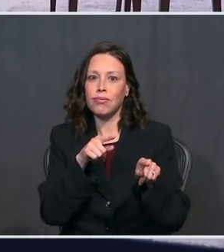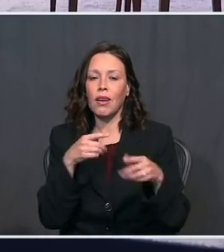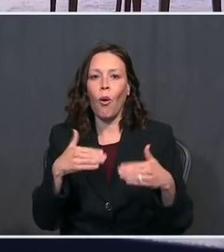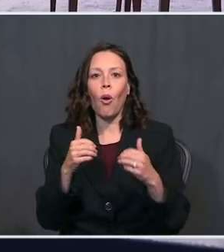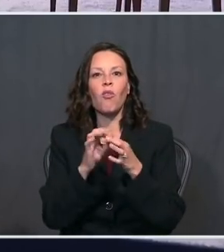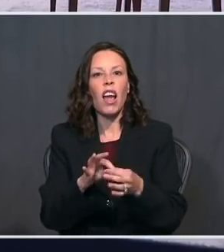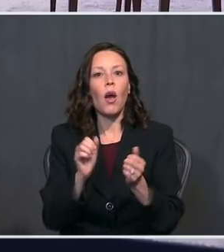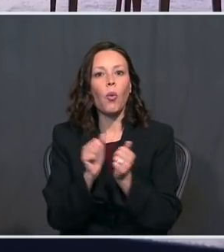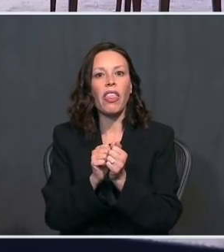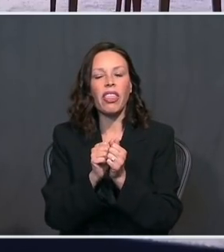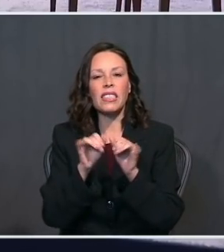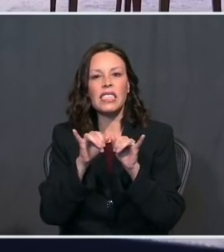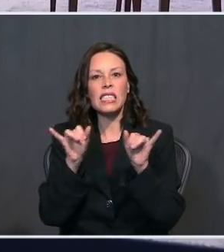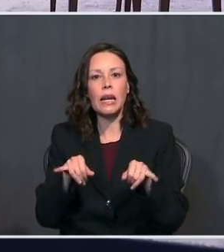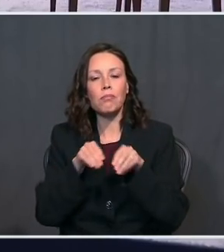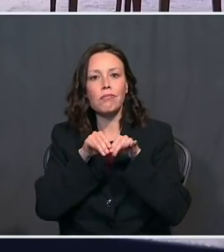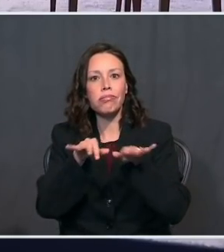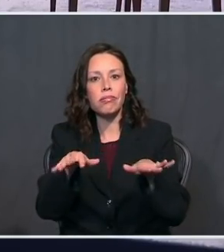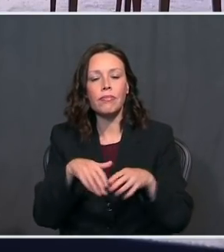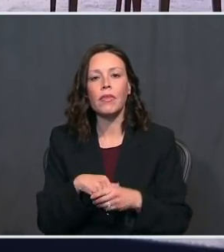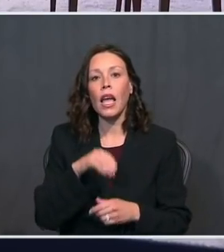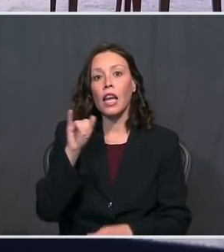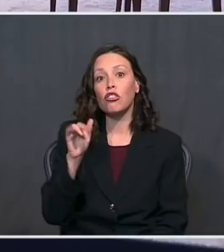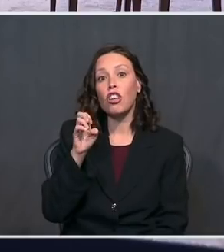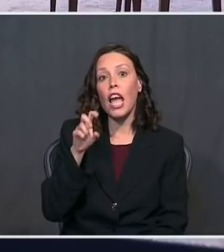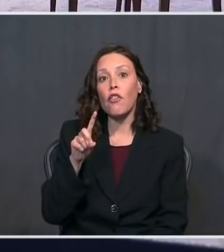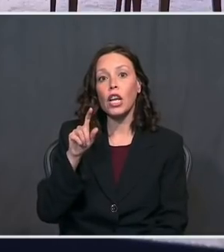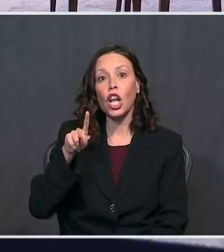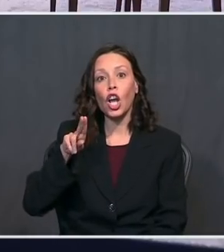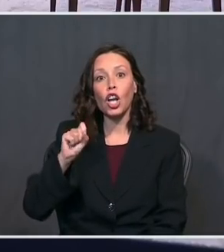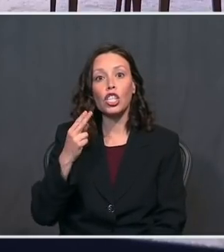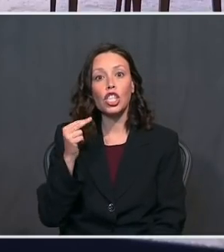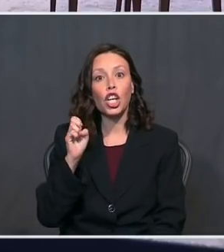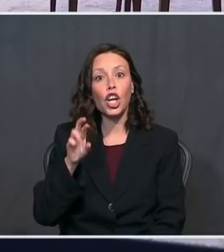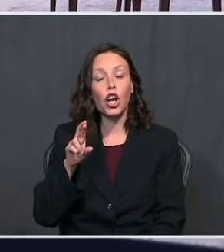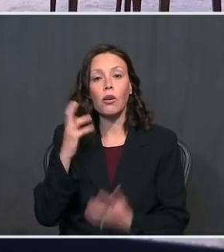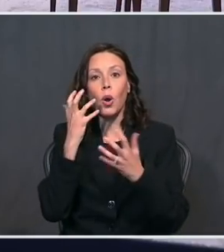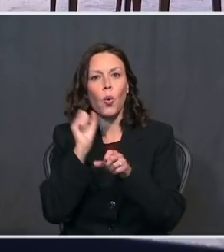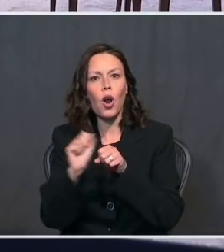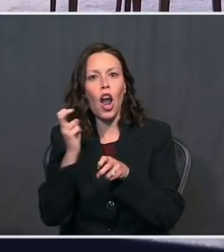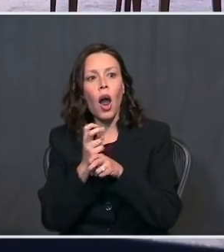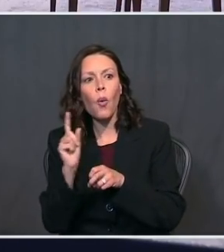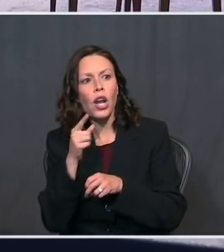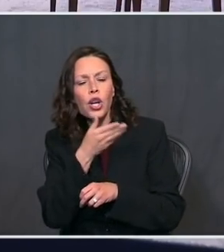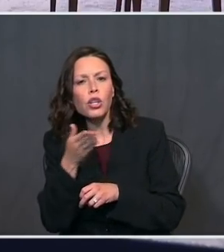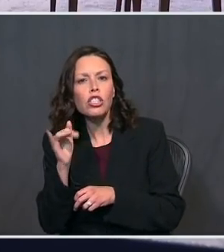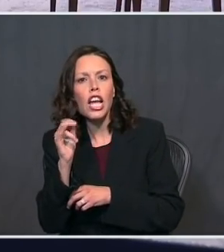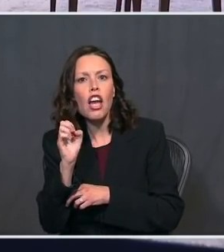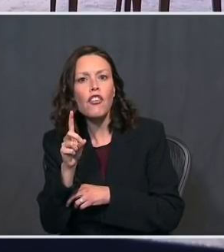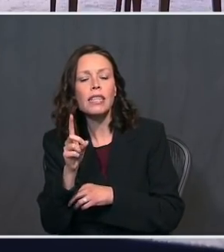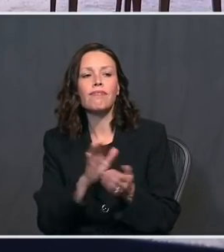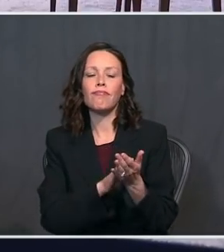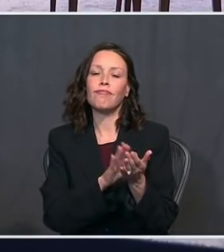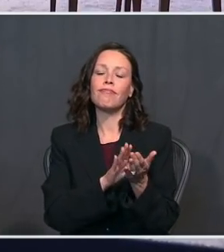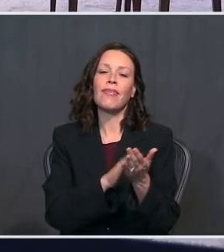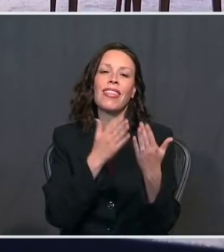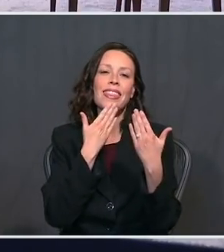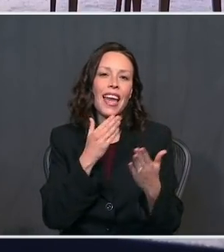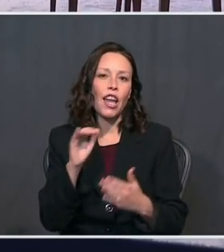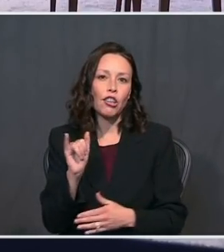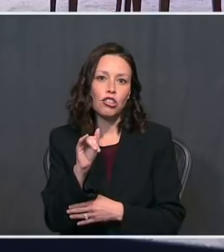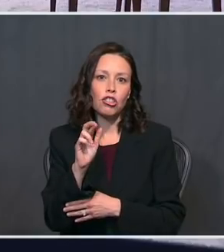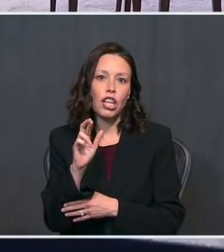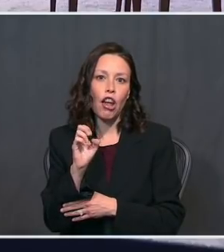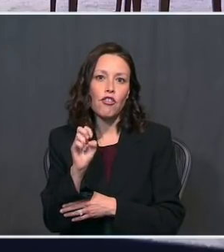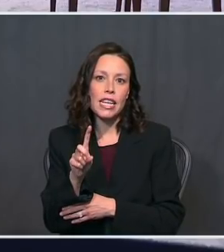Logistics. Jared Kushner has worked so hard. Where's Jared? Jared, wherever you may be. Thank you. Thank you, Jared.